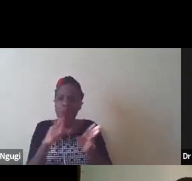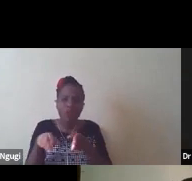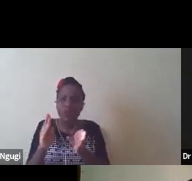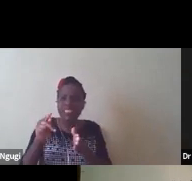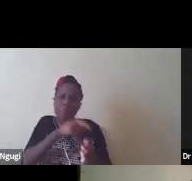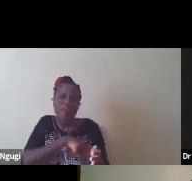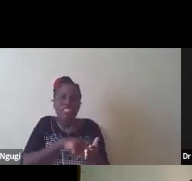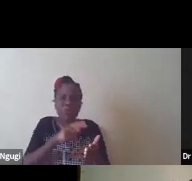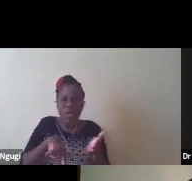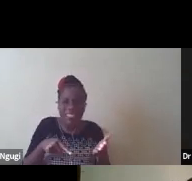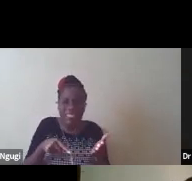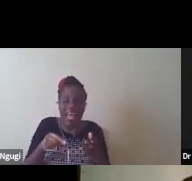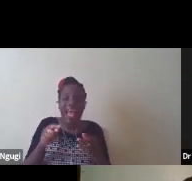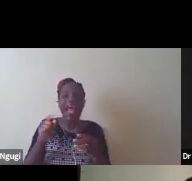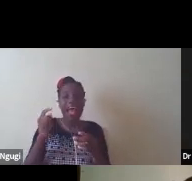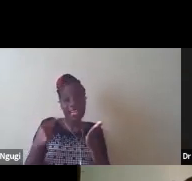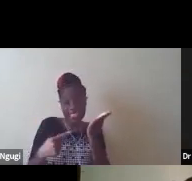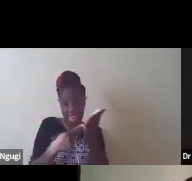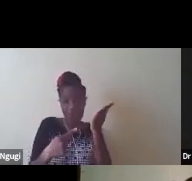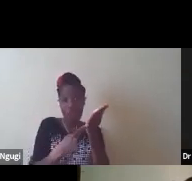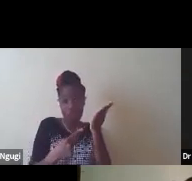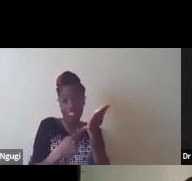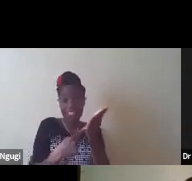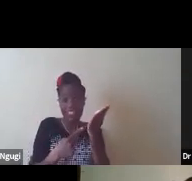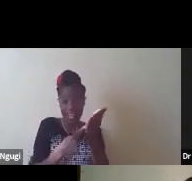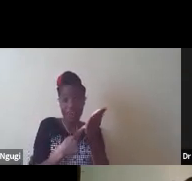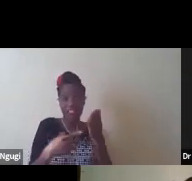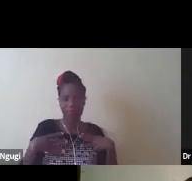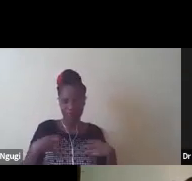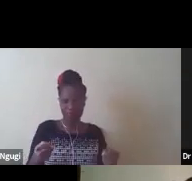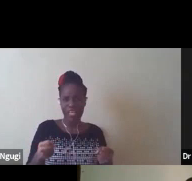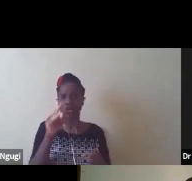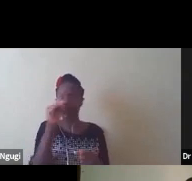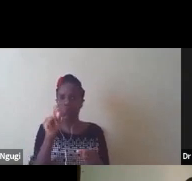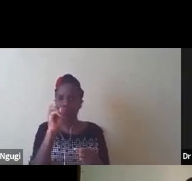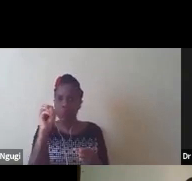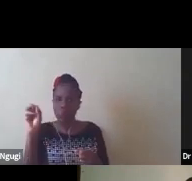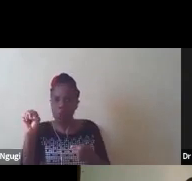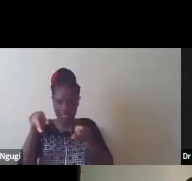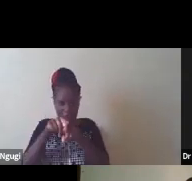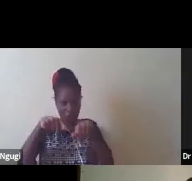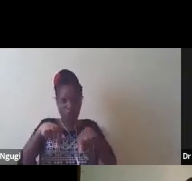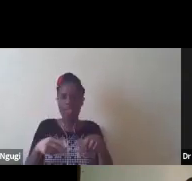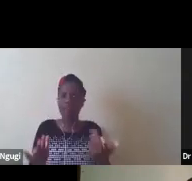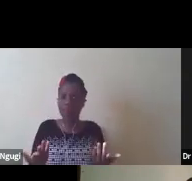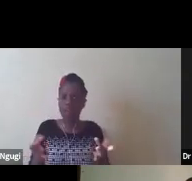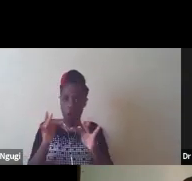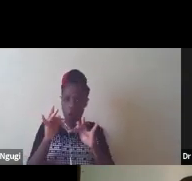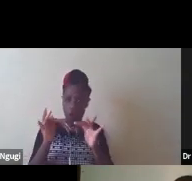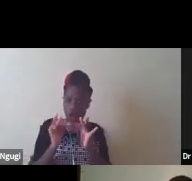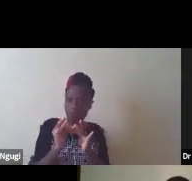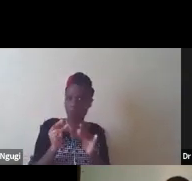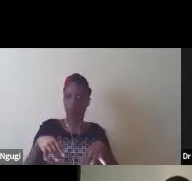using Zoom, we are using the webinar, we are using virtual meetings for everything, and that is an opportunity. So